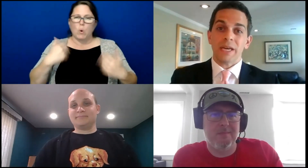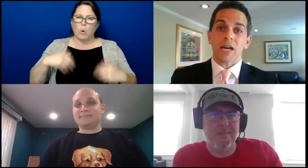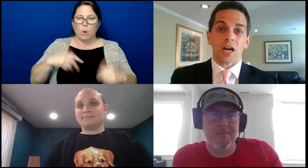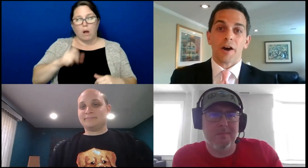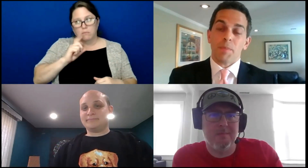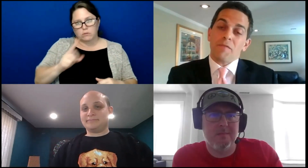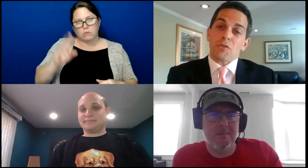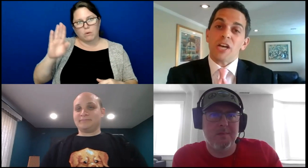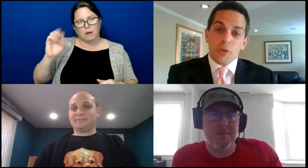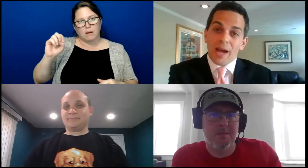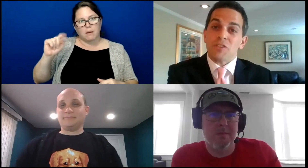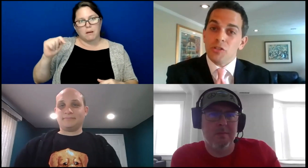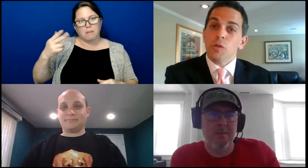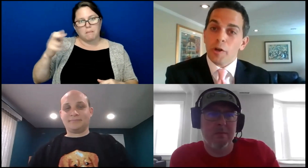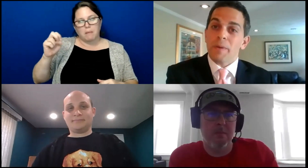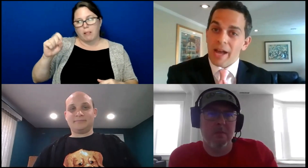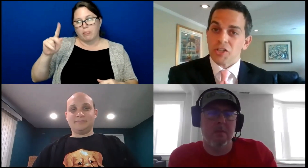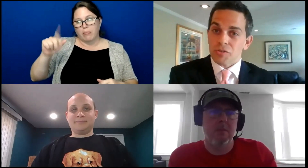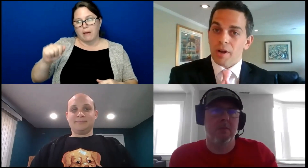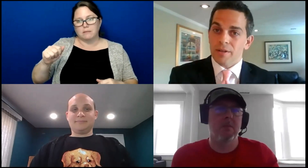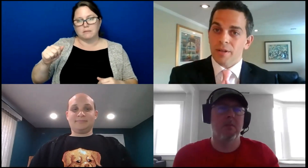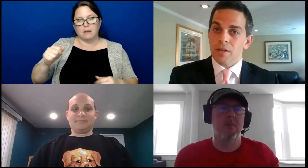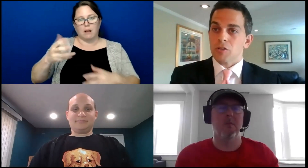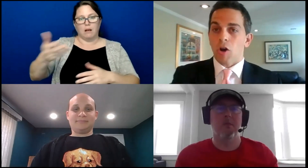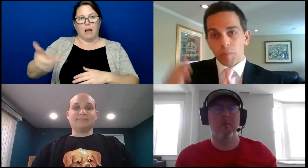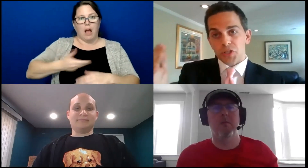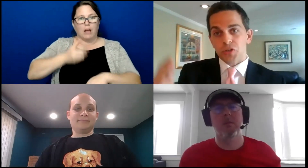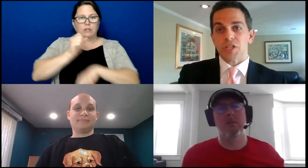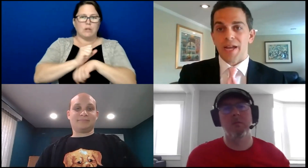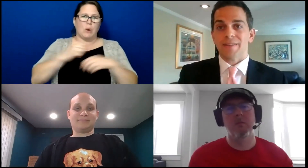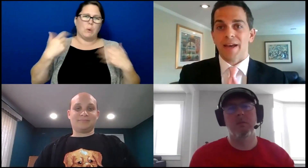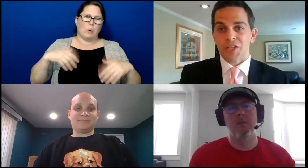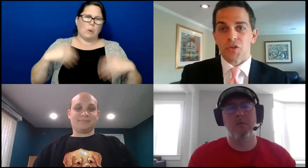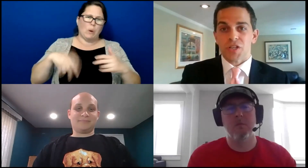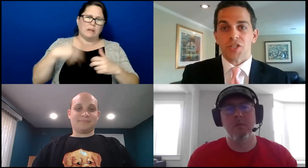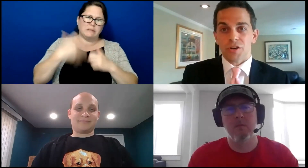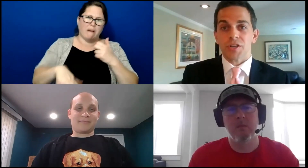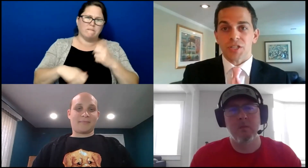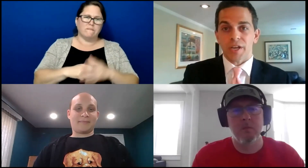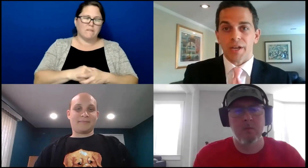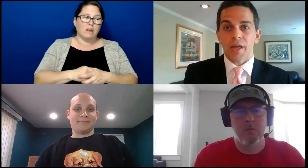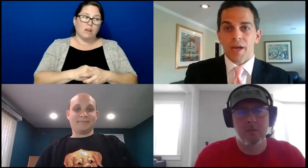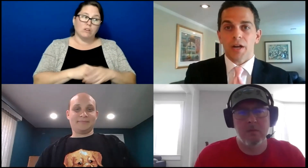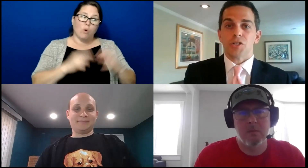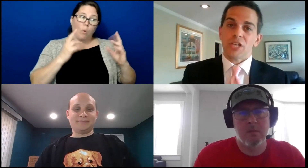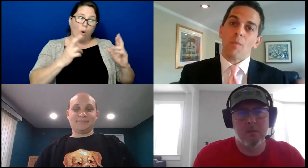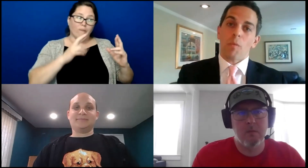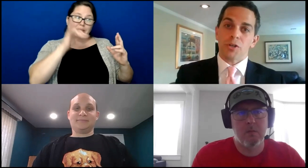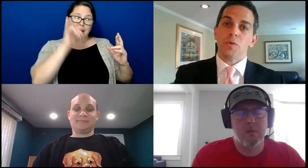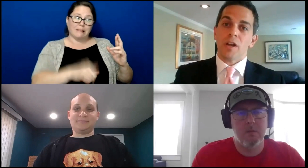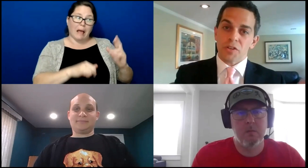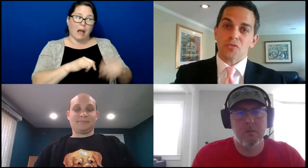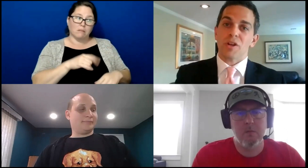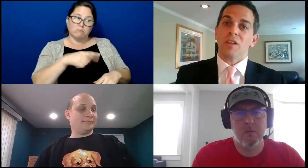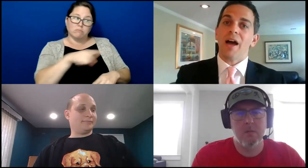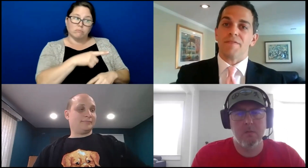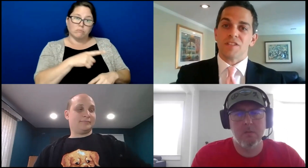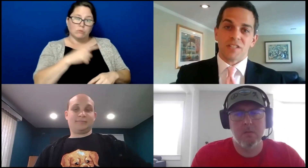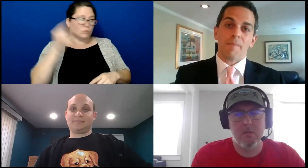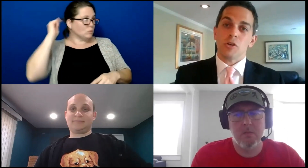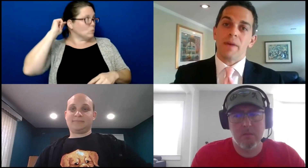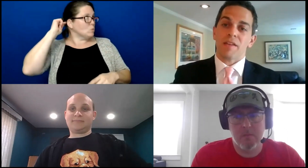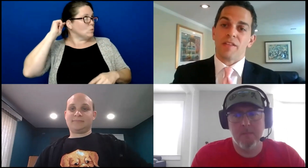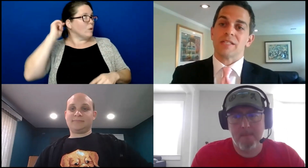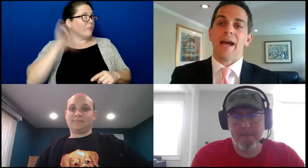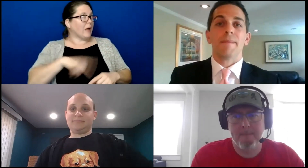want to be a cut above the rest, you have to do a little bit extra. So I hope the students take that exercise seriously and understand what we're doing here. This is real life.